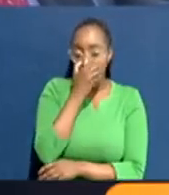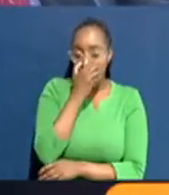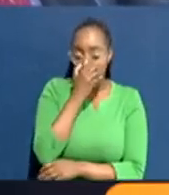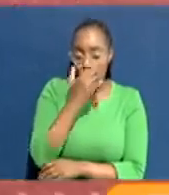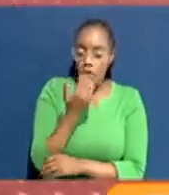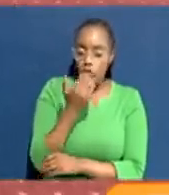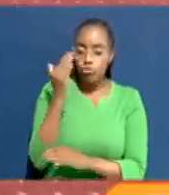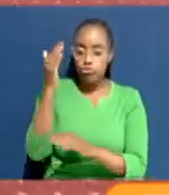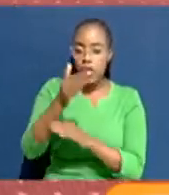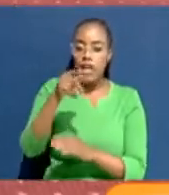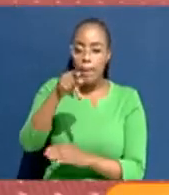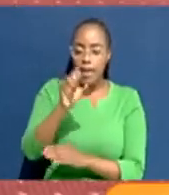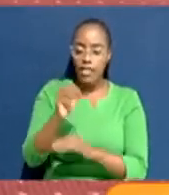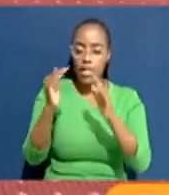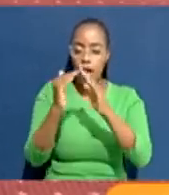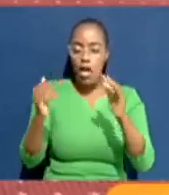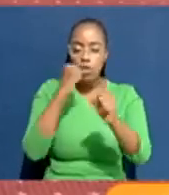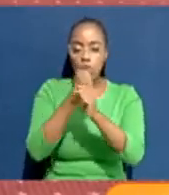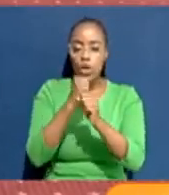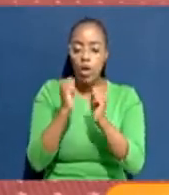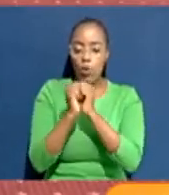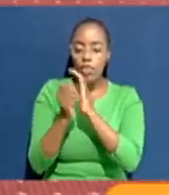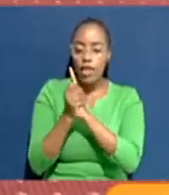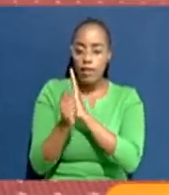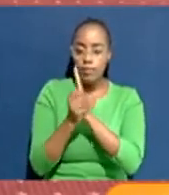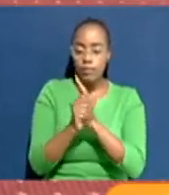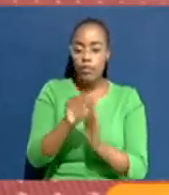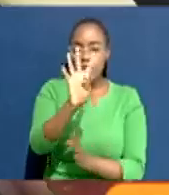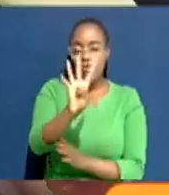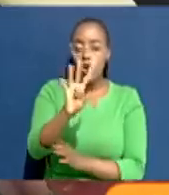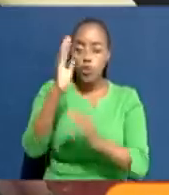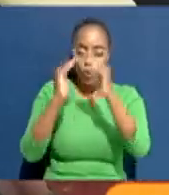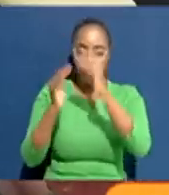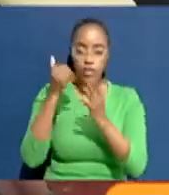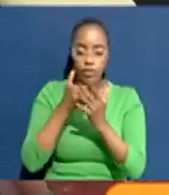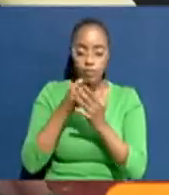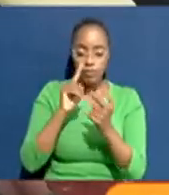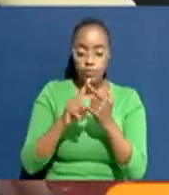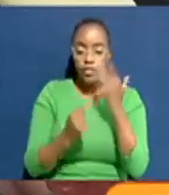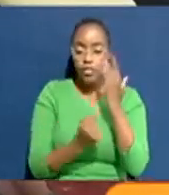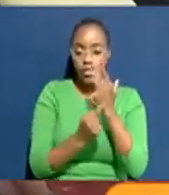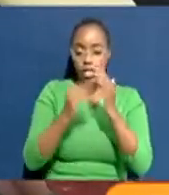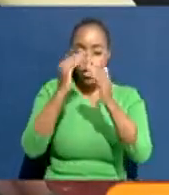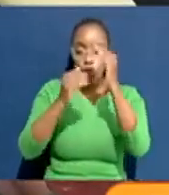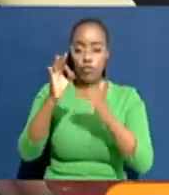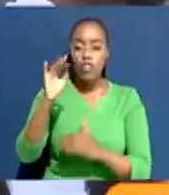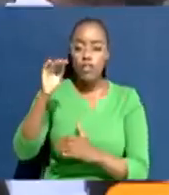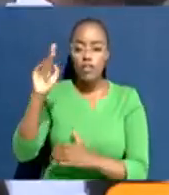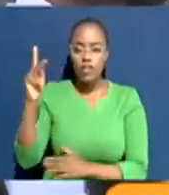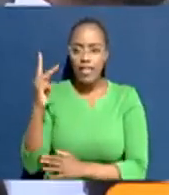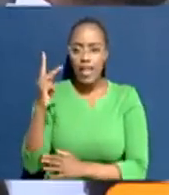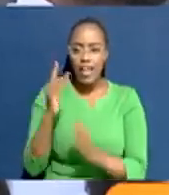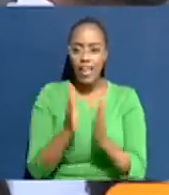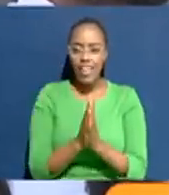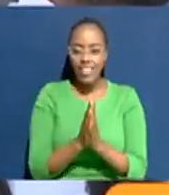to direct the PS Housing to work with experts from 4 universities, including the Technical University of Kenya and the